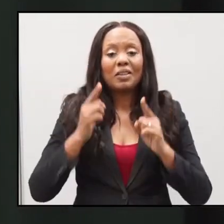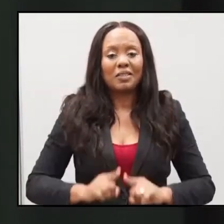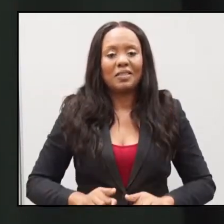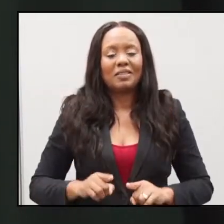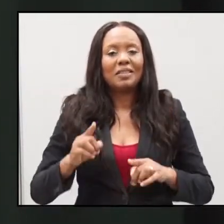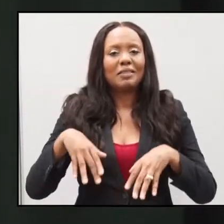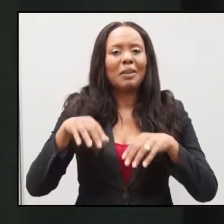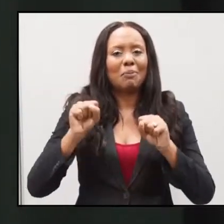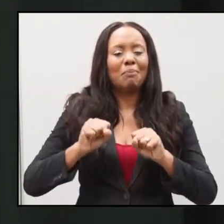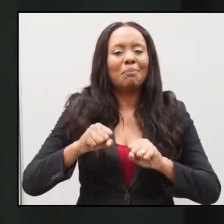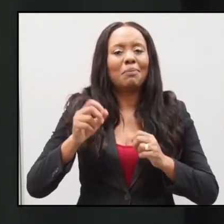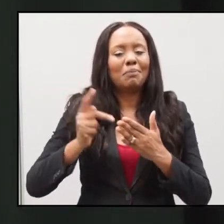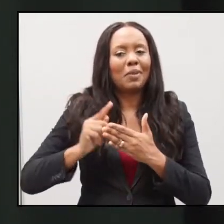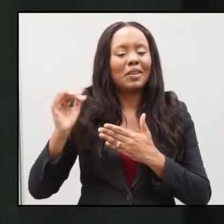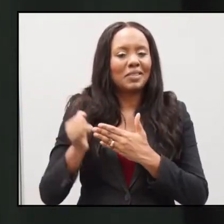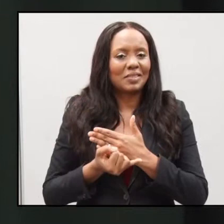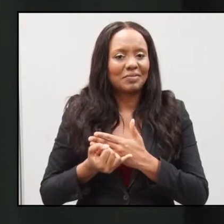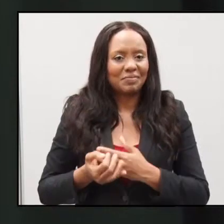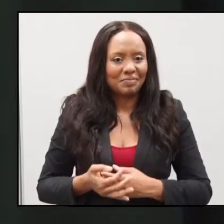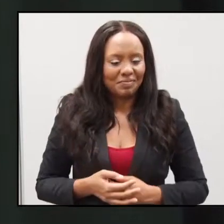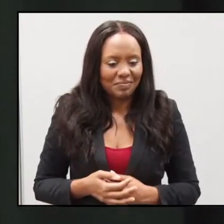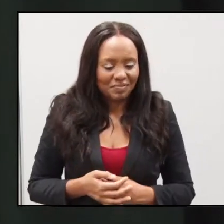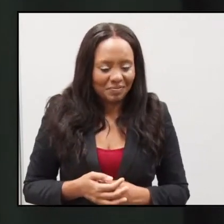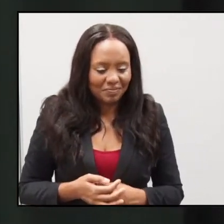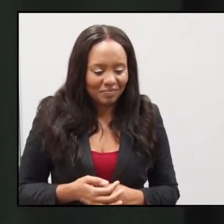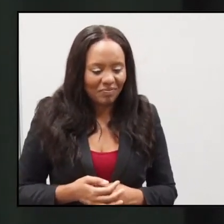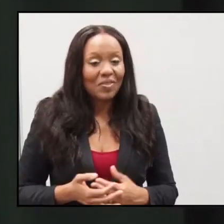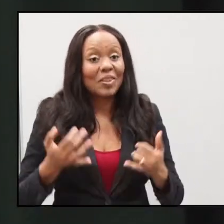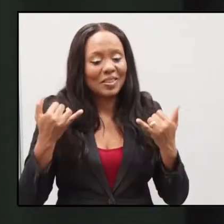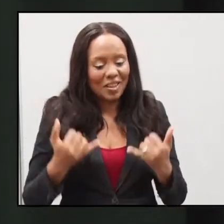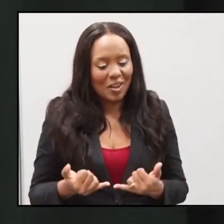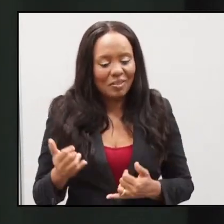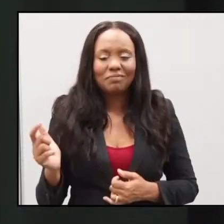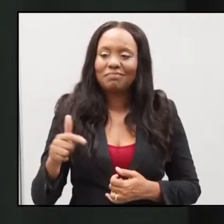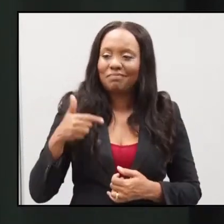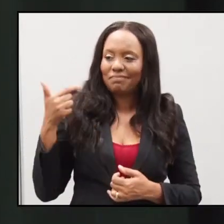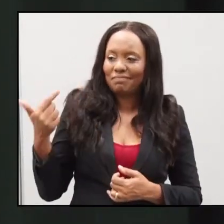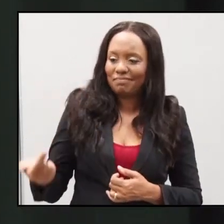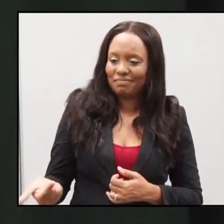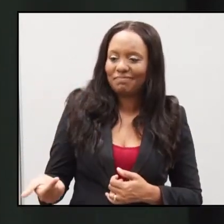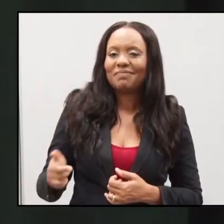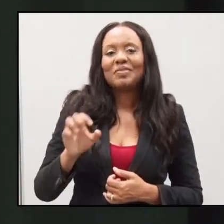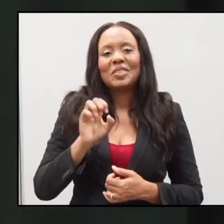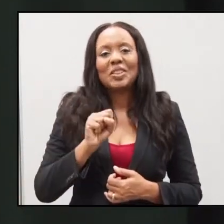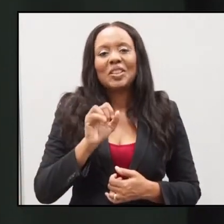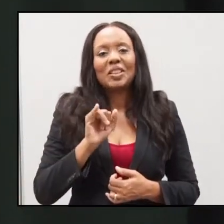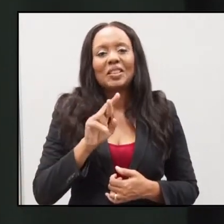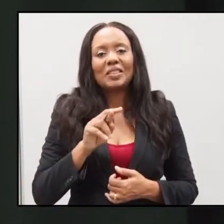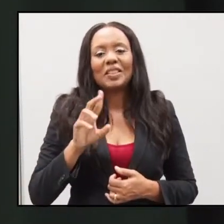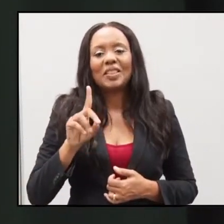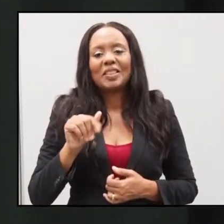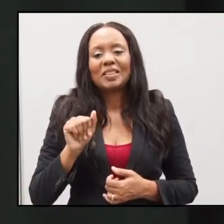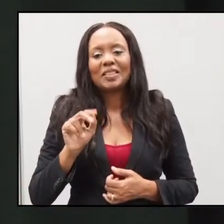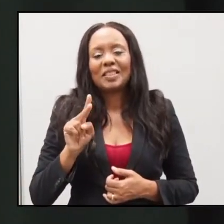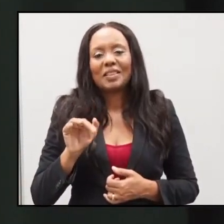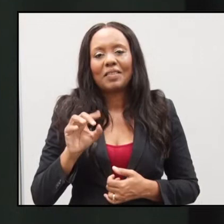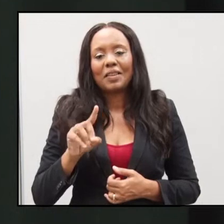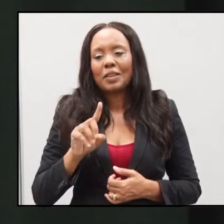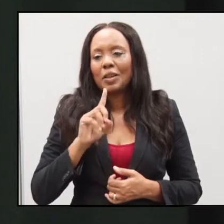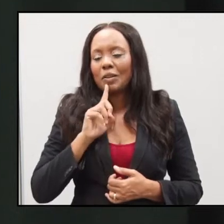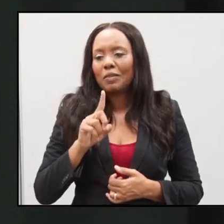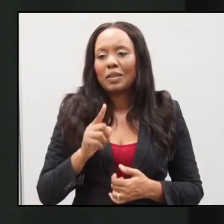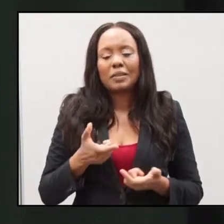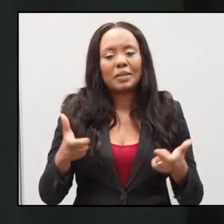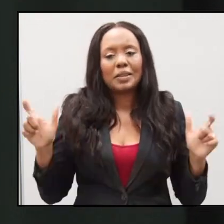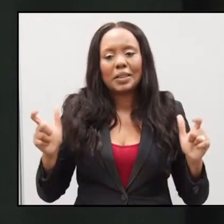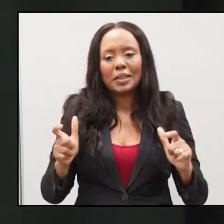project. And it is with that I hand over to you, Sir David, with the greatest humility, that you have agreed